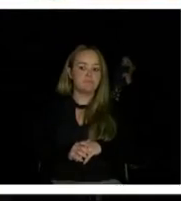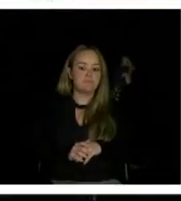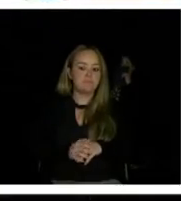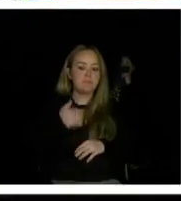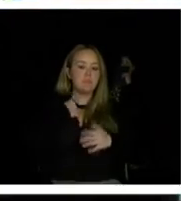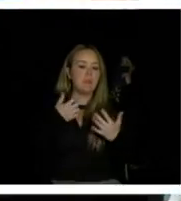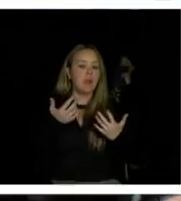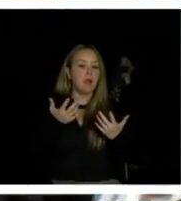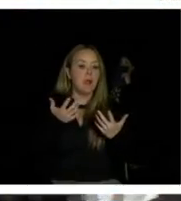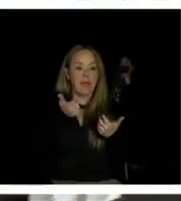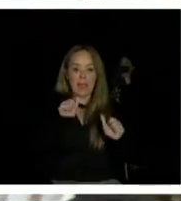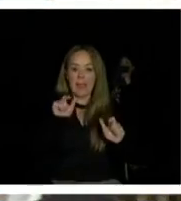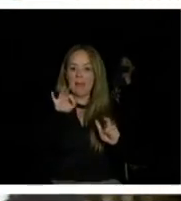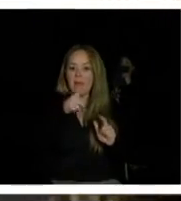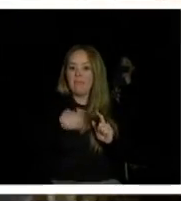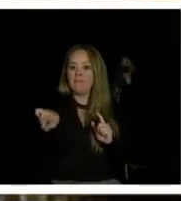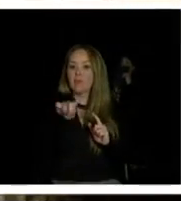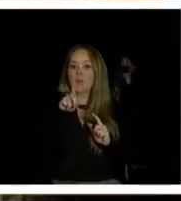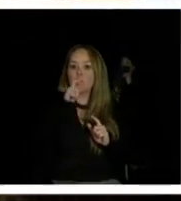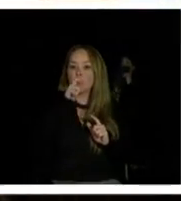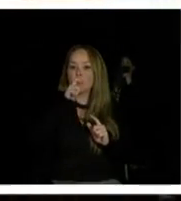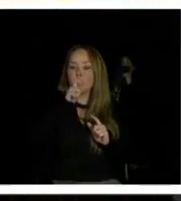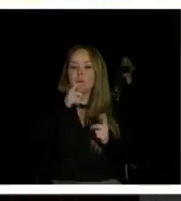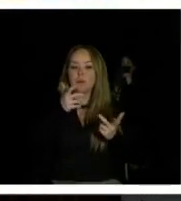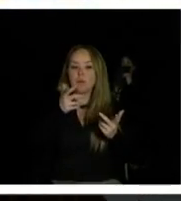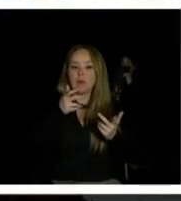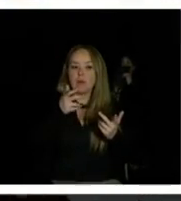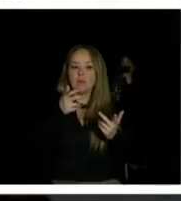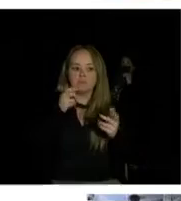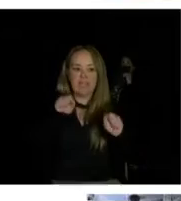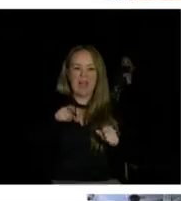I want any of you who are out there to visit